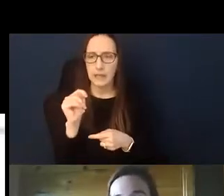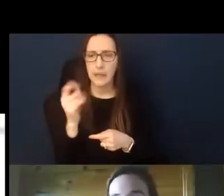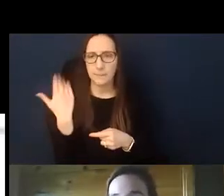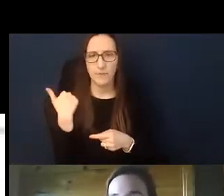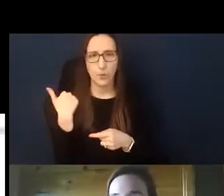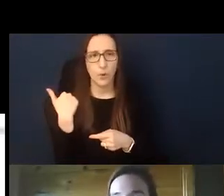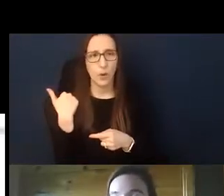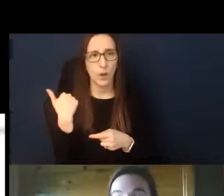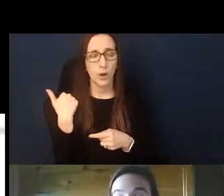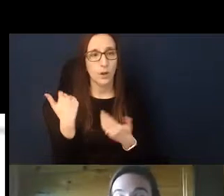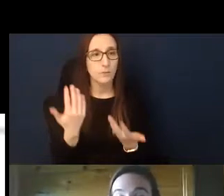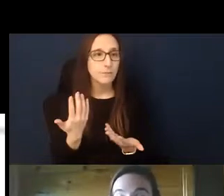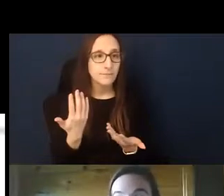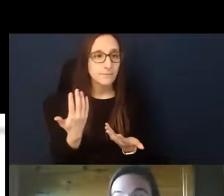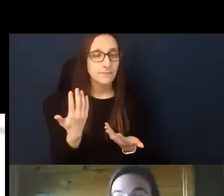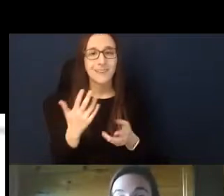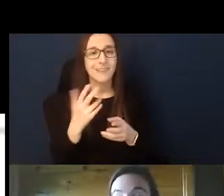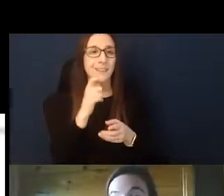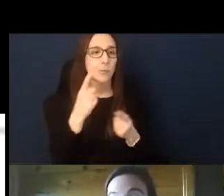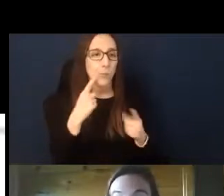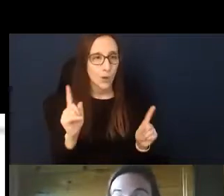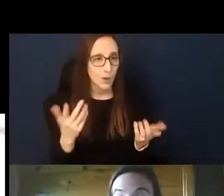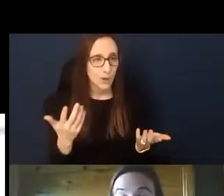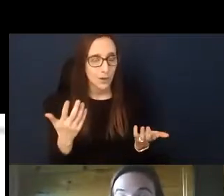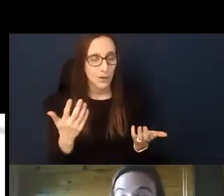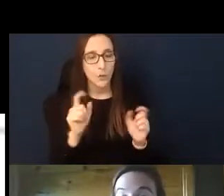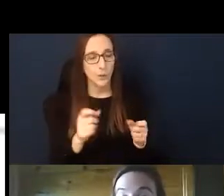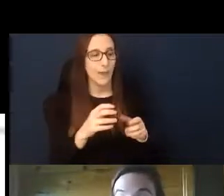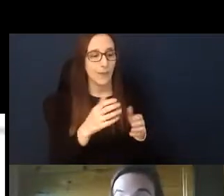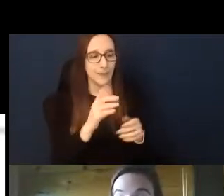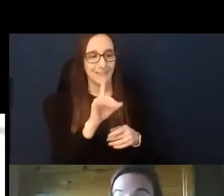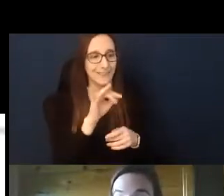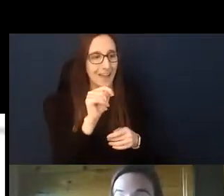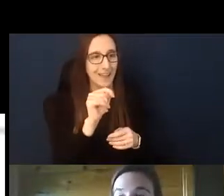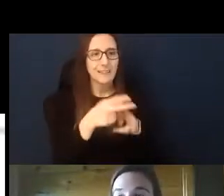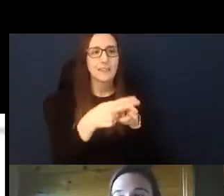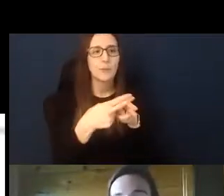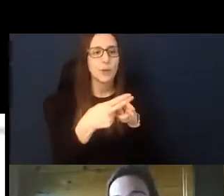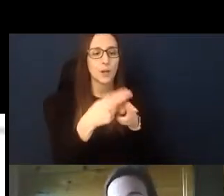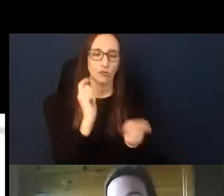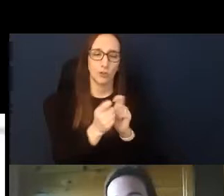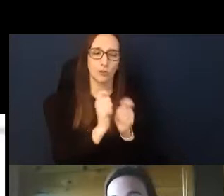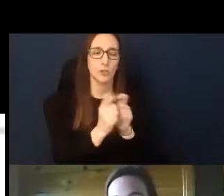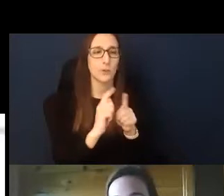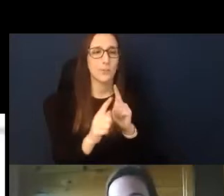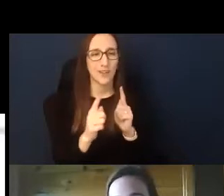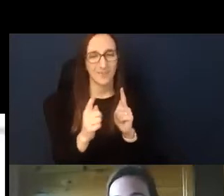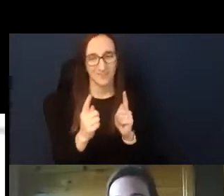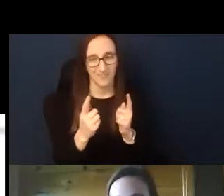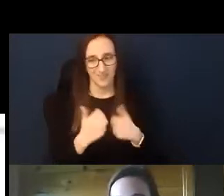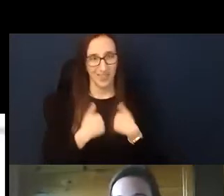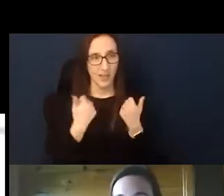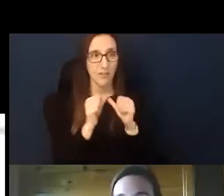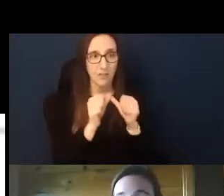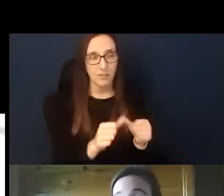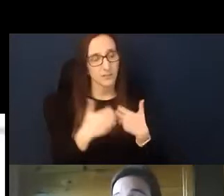why you're still here with me today, because it didn't work. You can go on diets over and over and over, but you don't want to live your life like that. You don't want to live